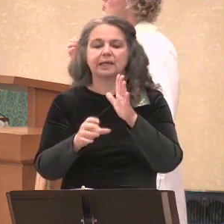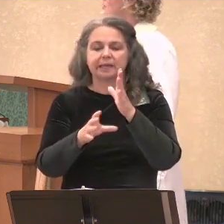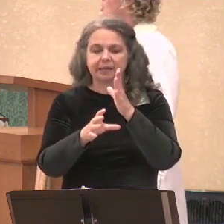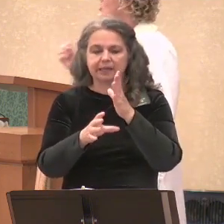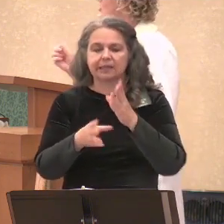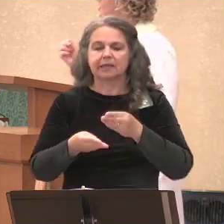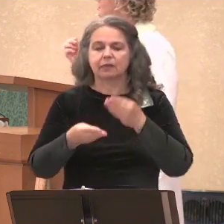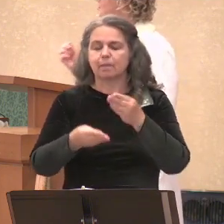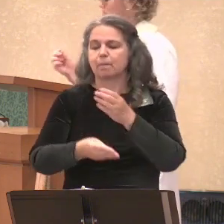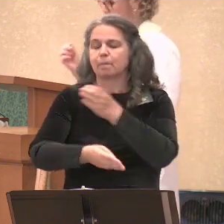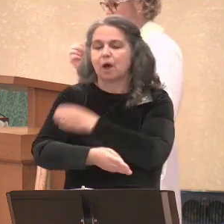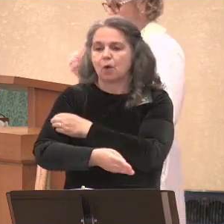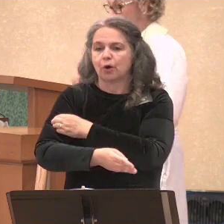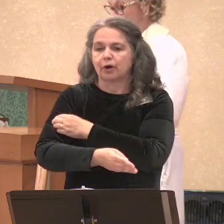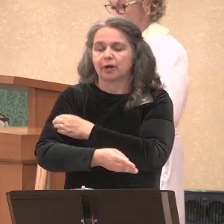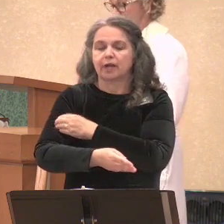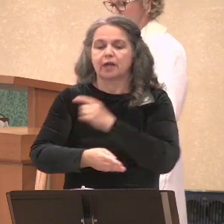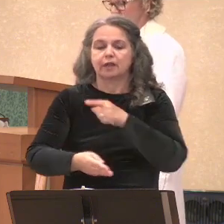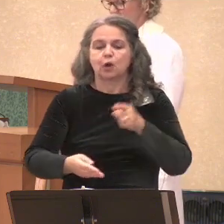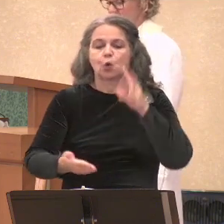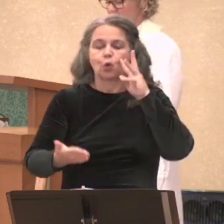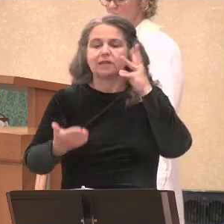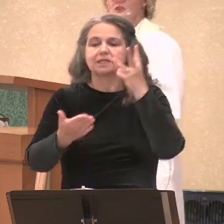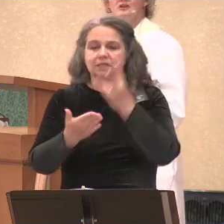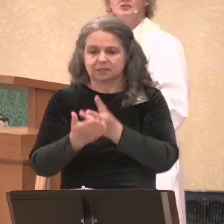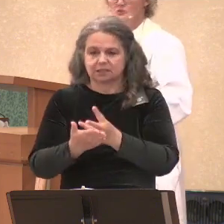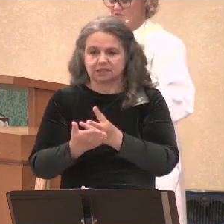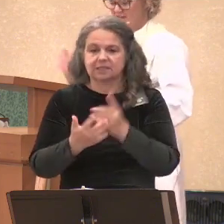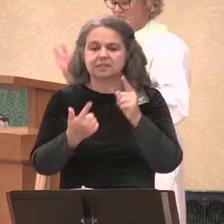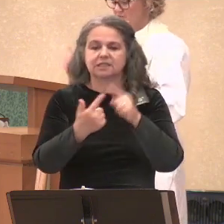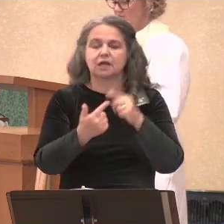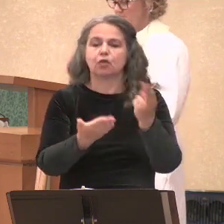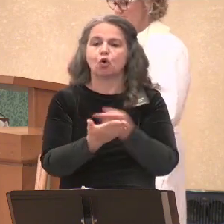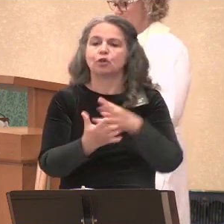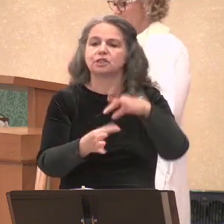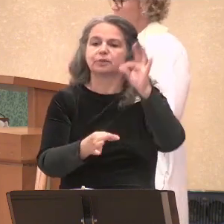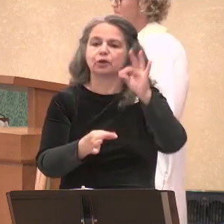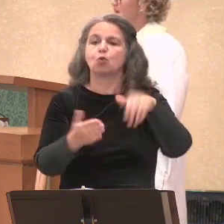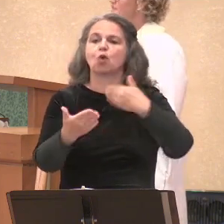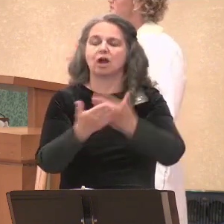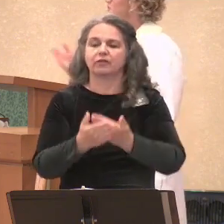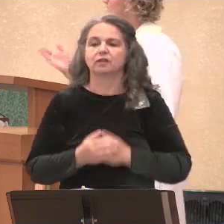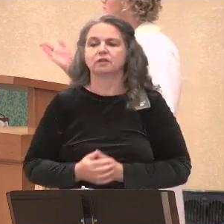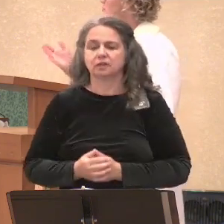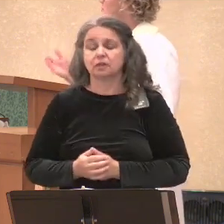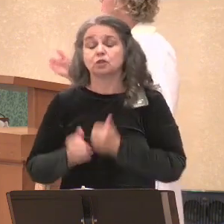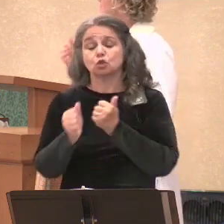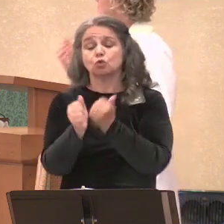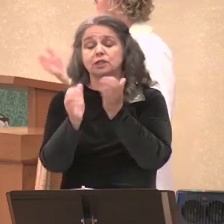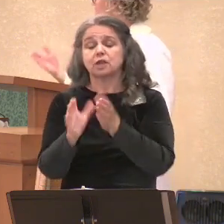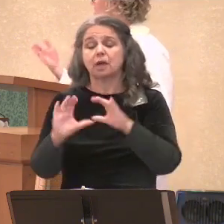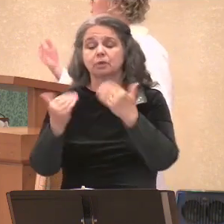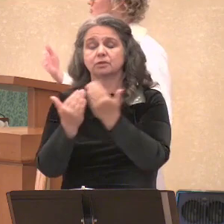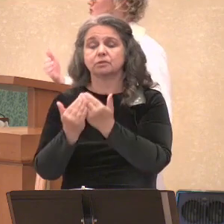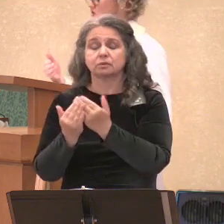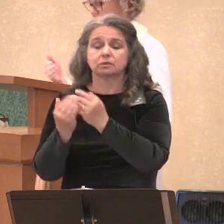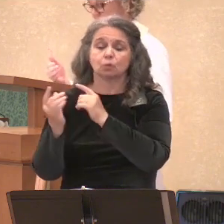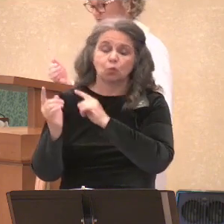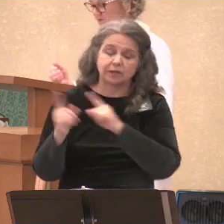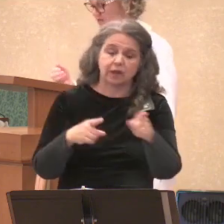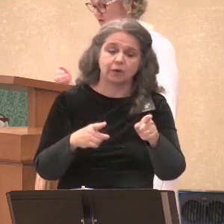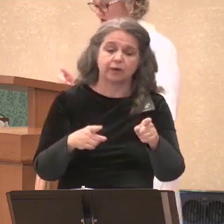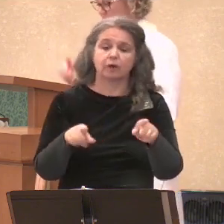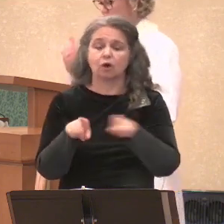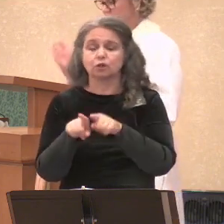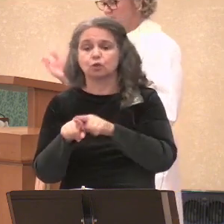witnesses when the Holy Spirit arrived. So that's where they went. The disciples, Mary, who was